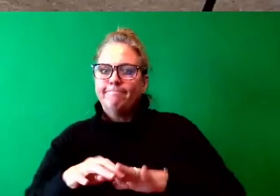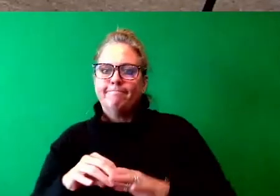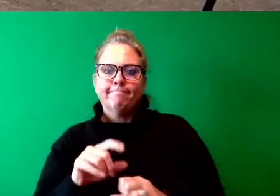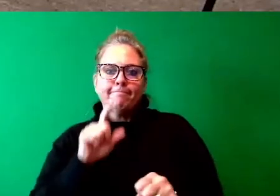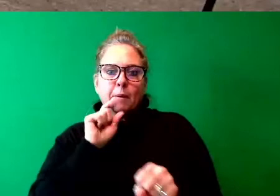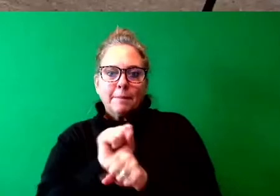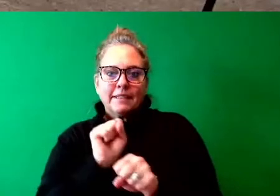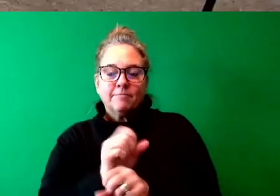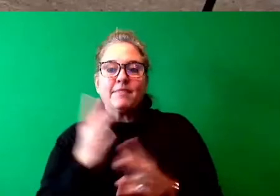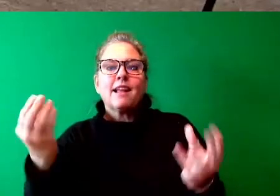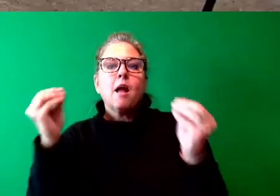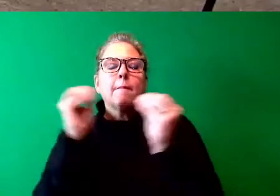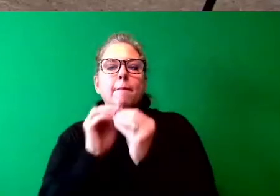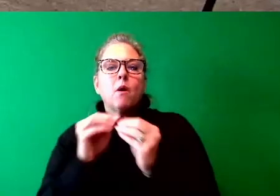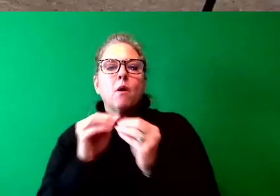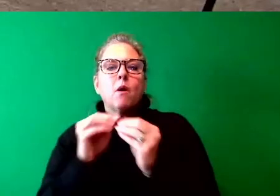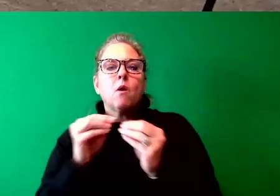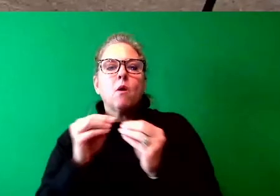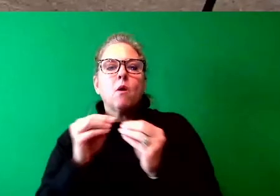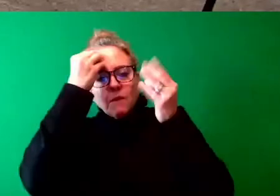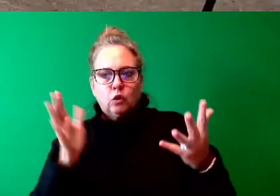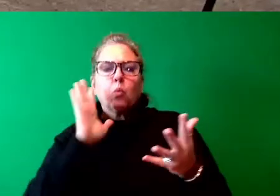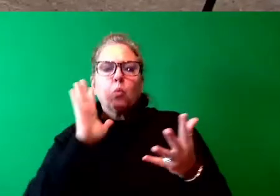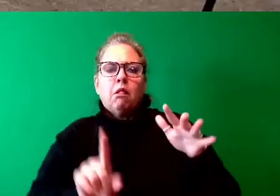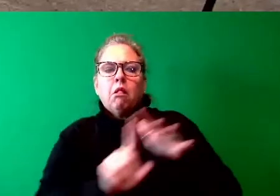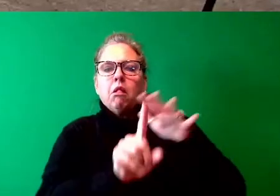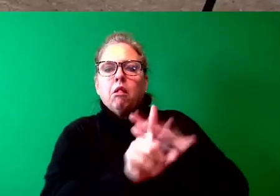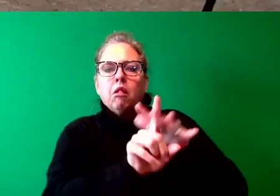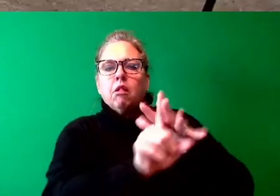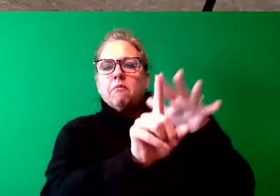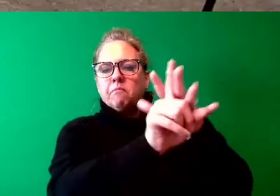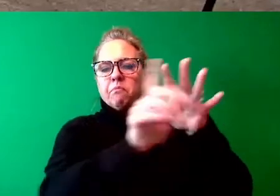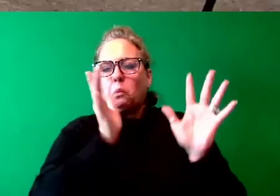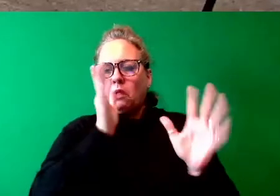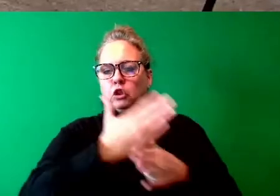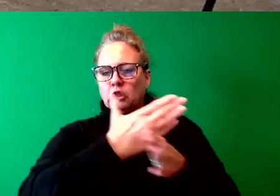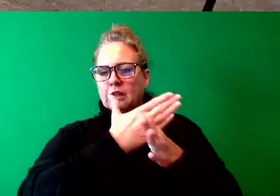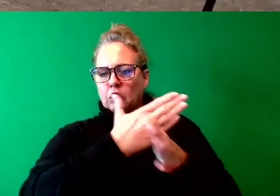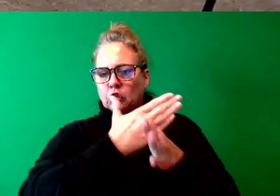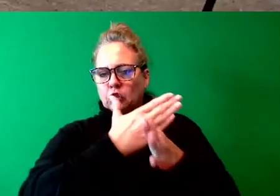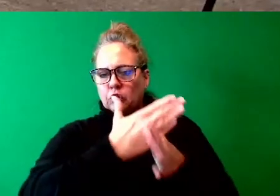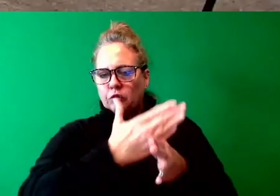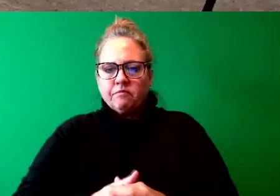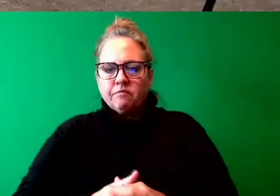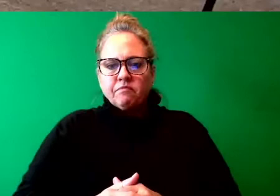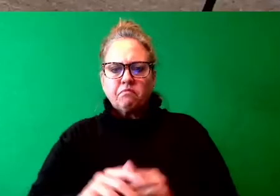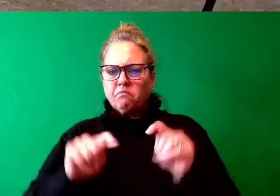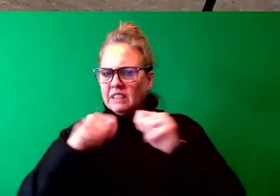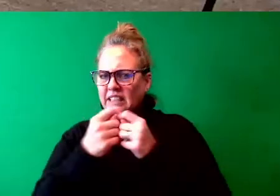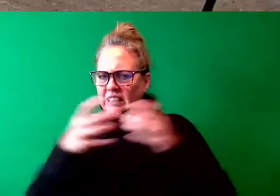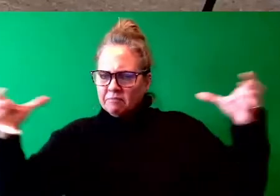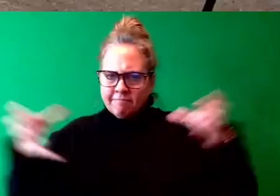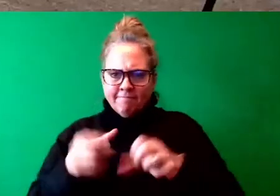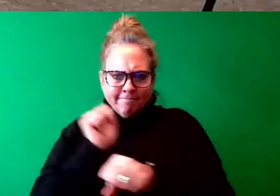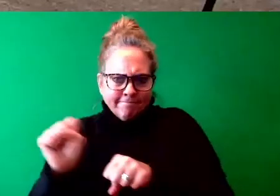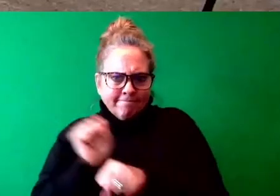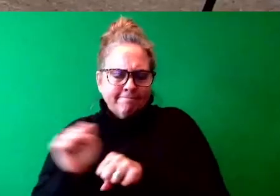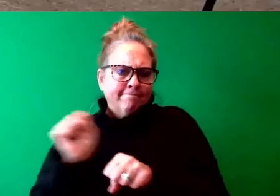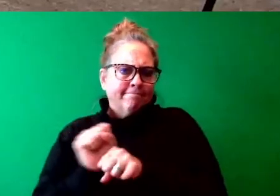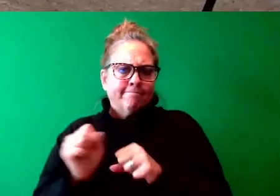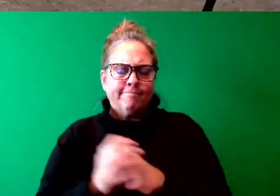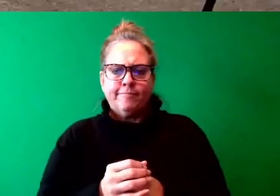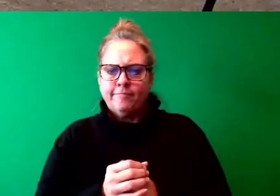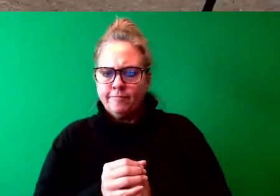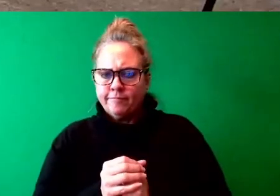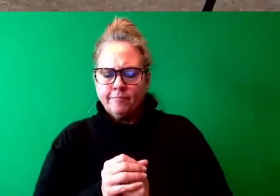my team is steadily working to, on so many different aspects of this response. And